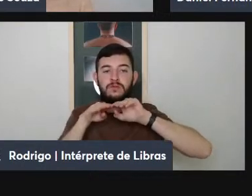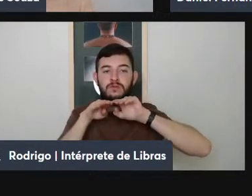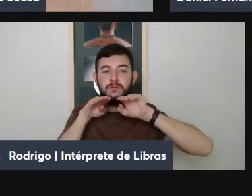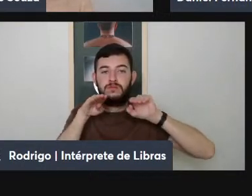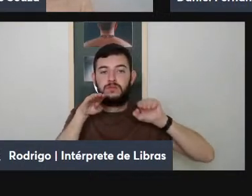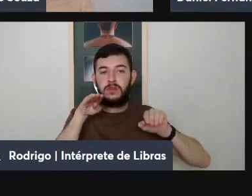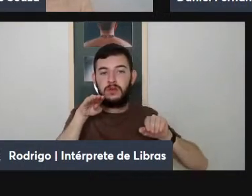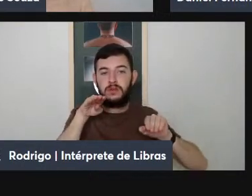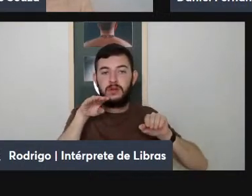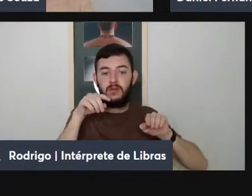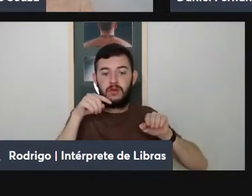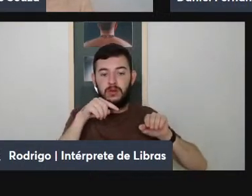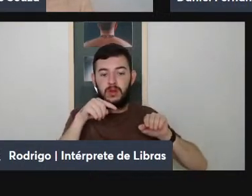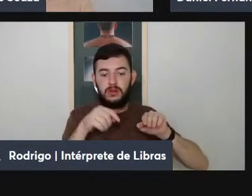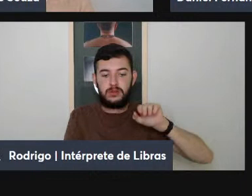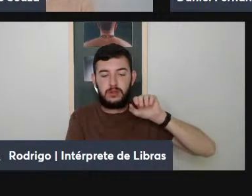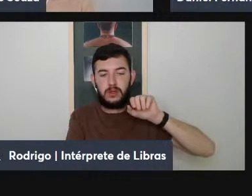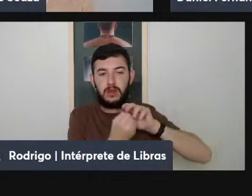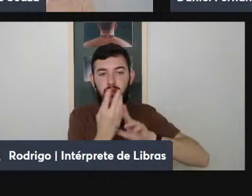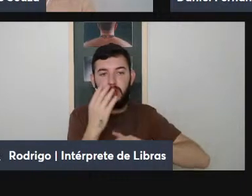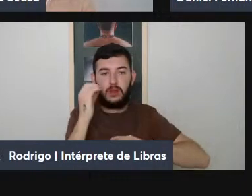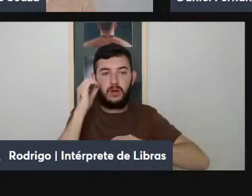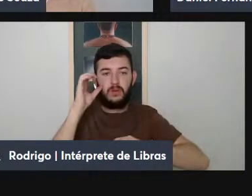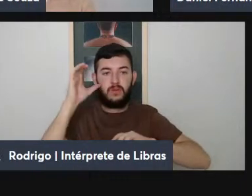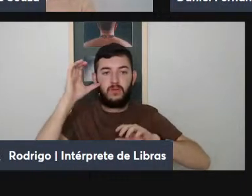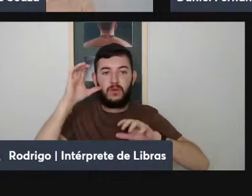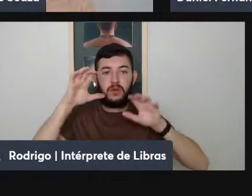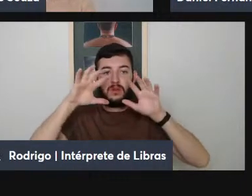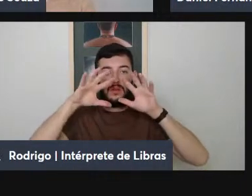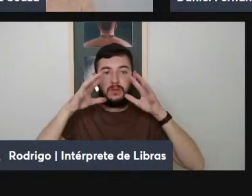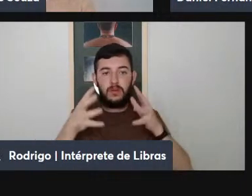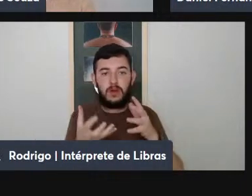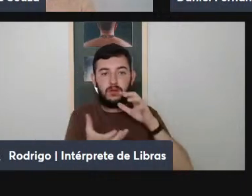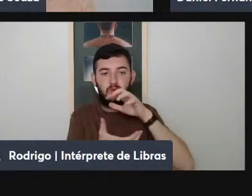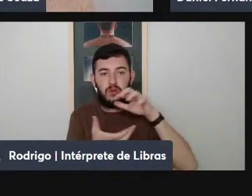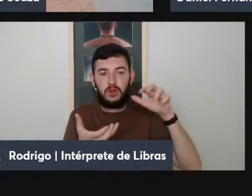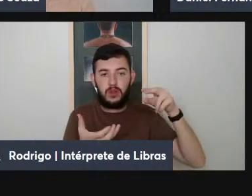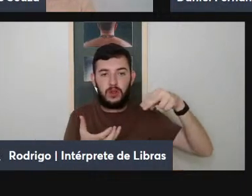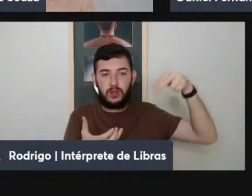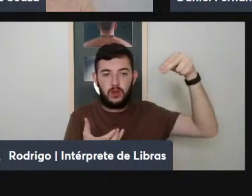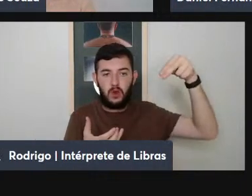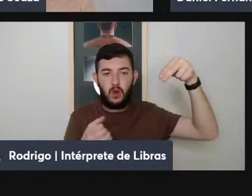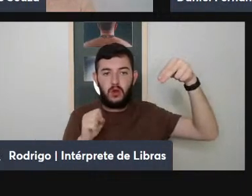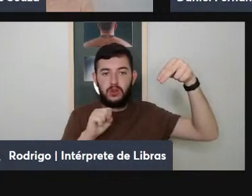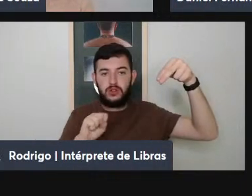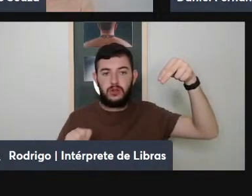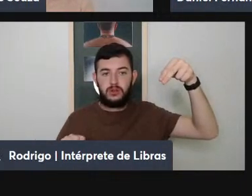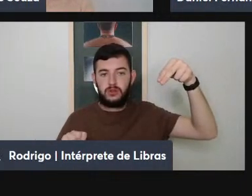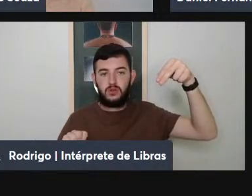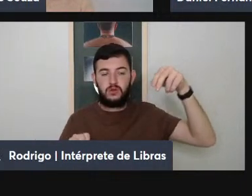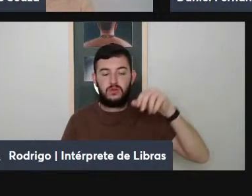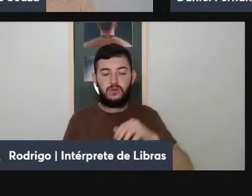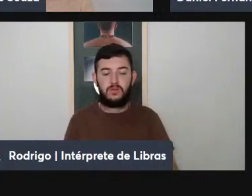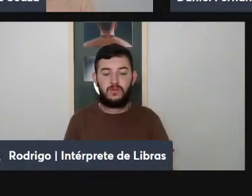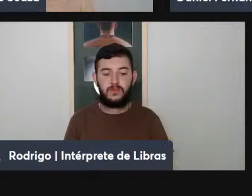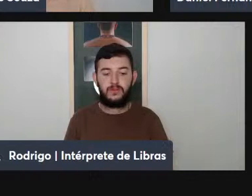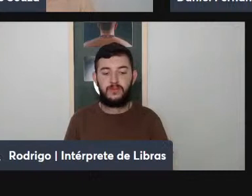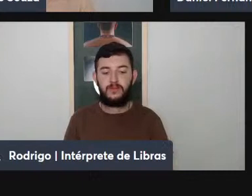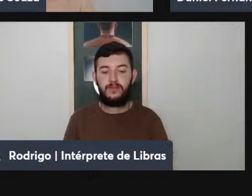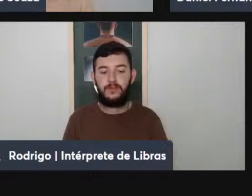conhecimento entre norte e sul global. So there is now a vigorous debate